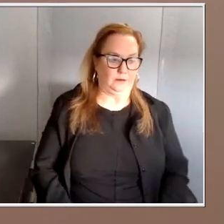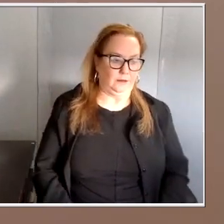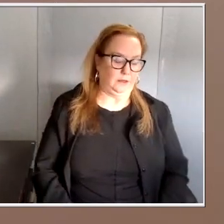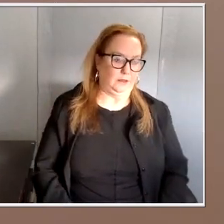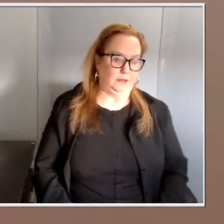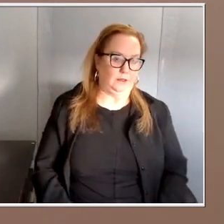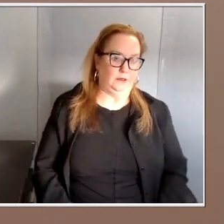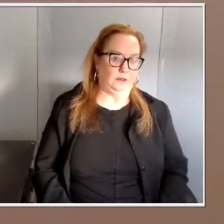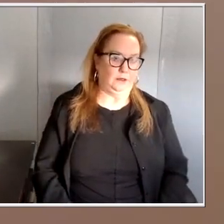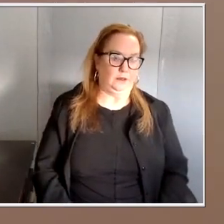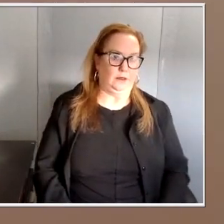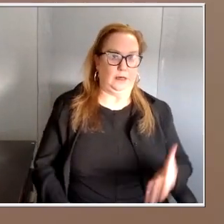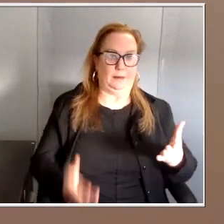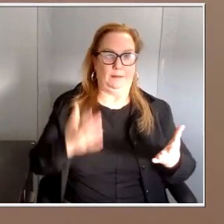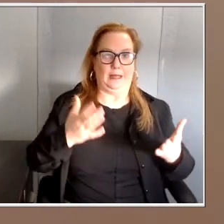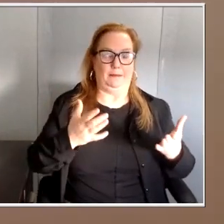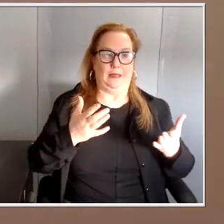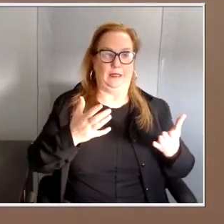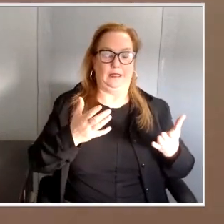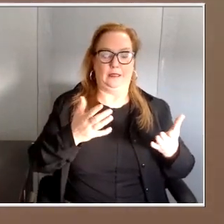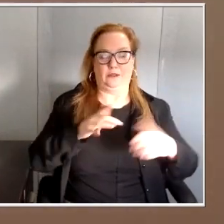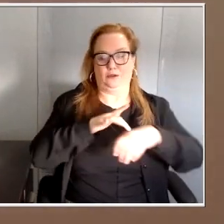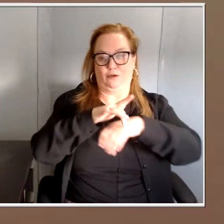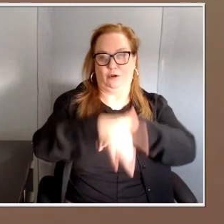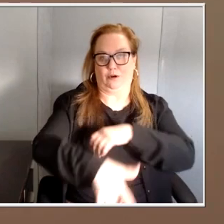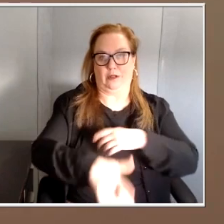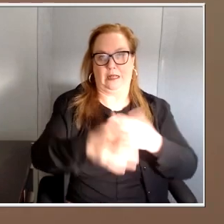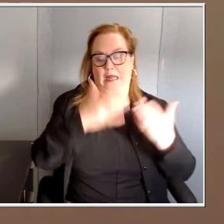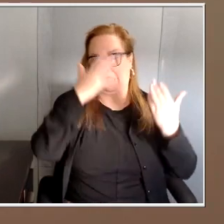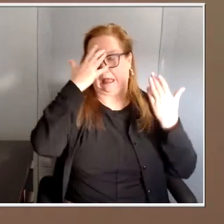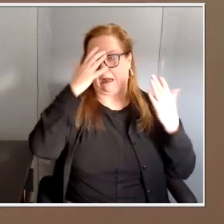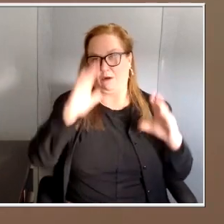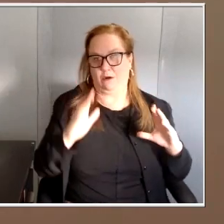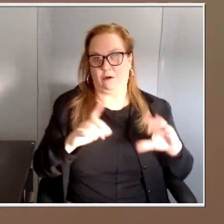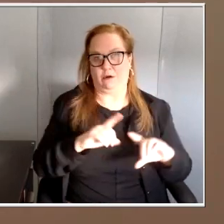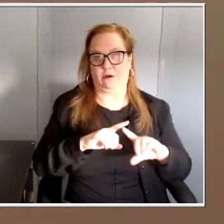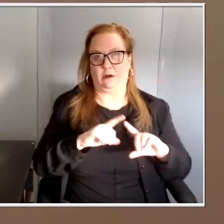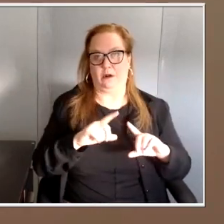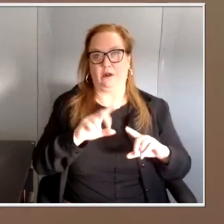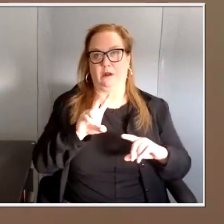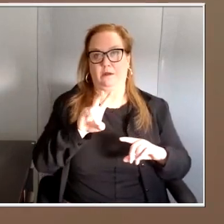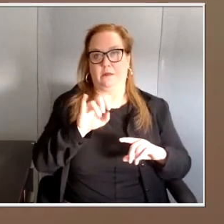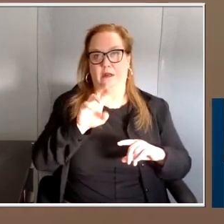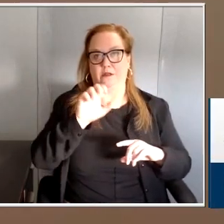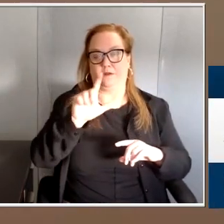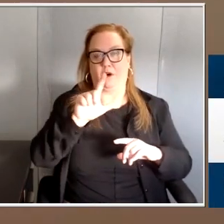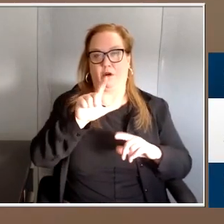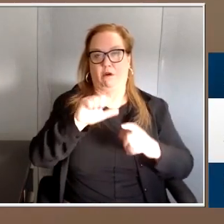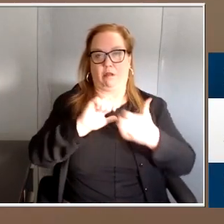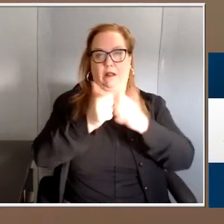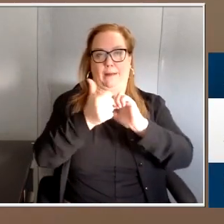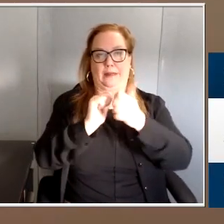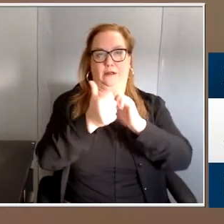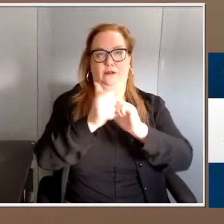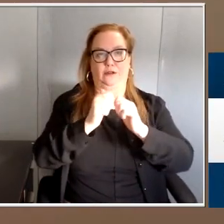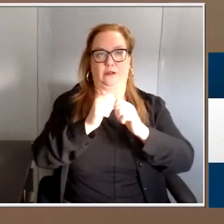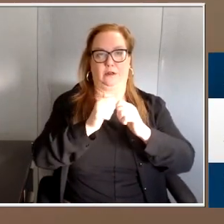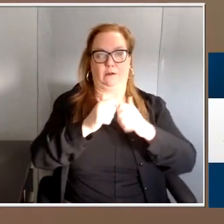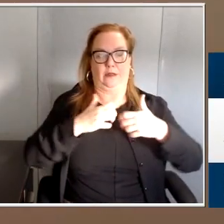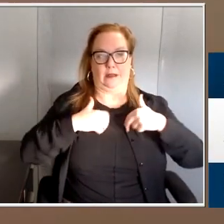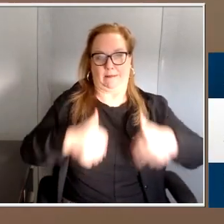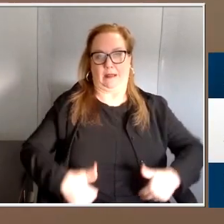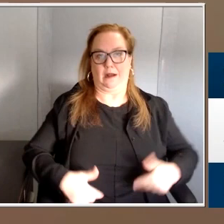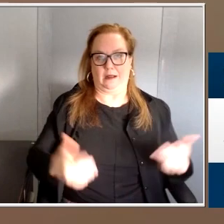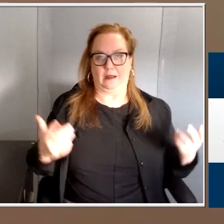Maybe it's outcompeted, maybe it's just too early. I'm not sure, because there is viral competition within a host.